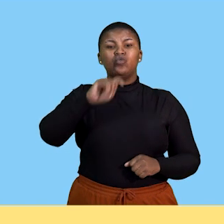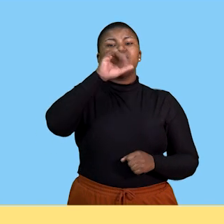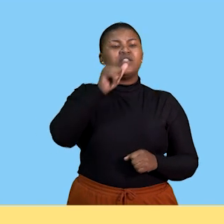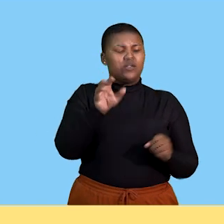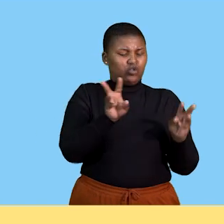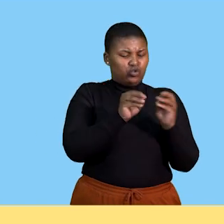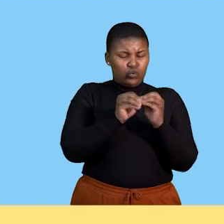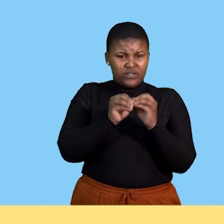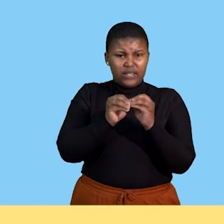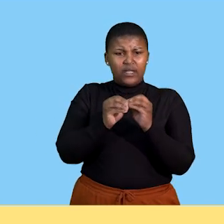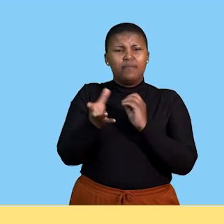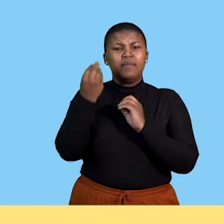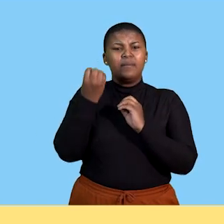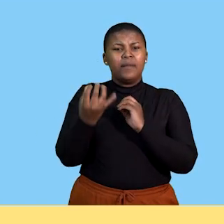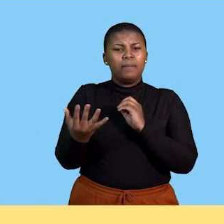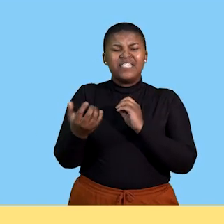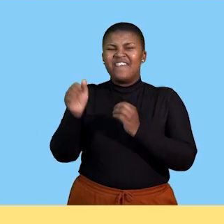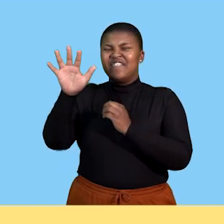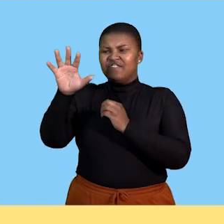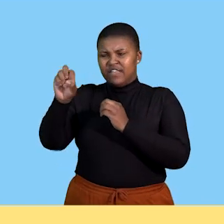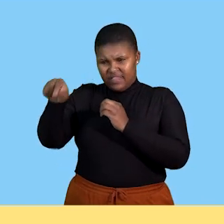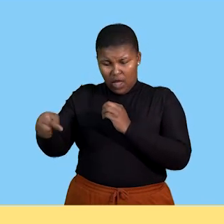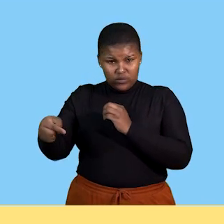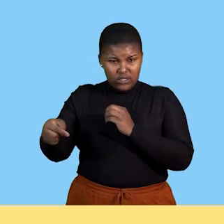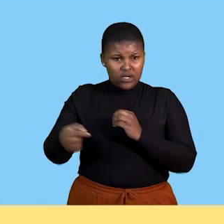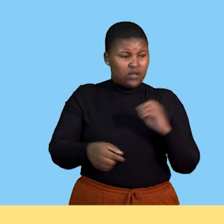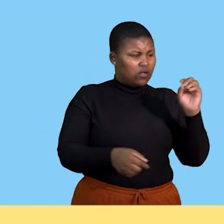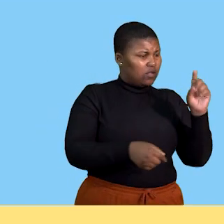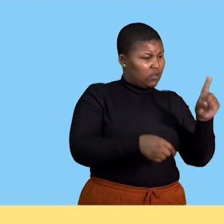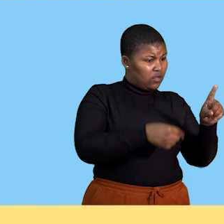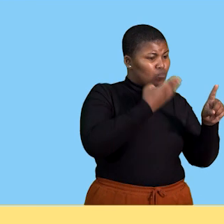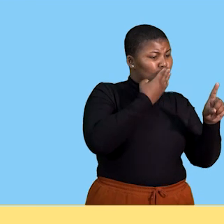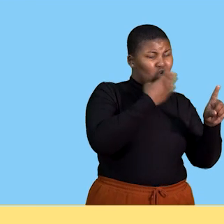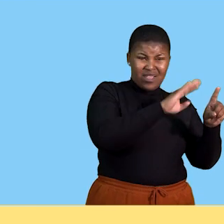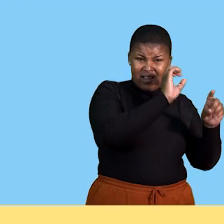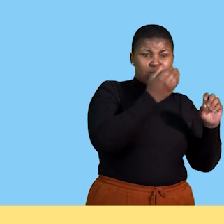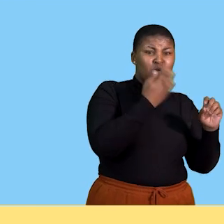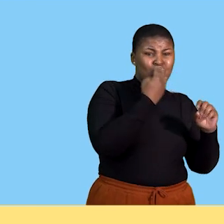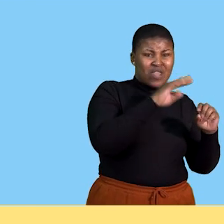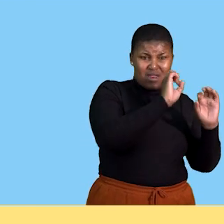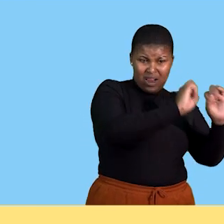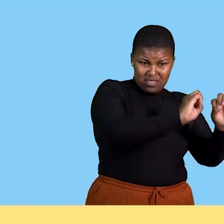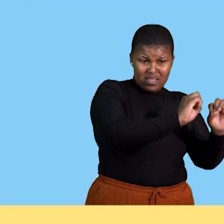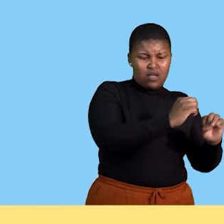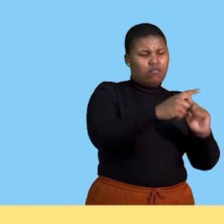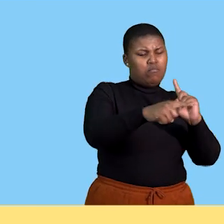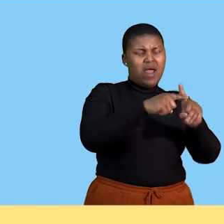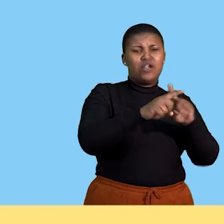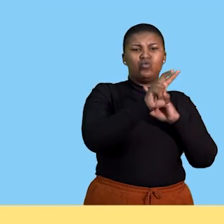the total here gives us 50,000. The total gives us